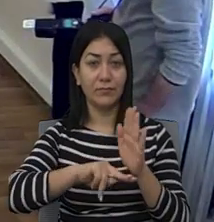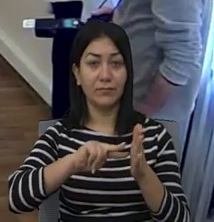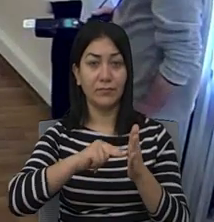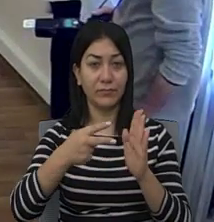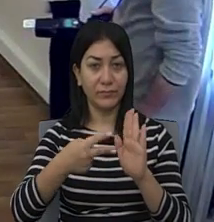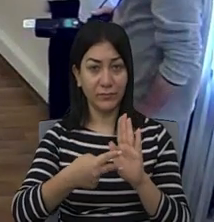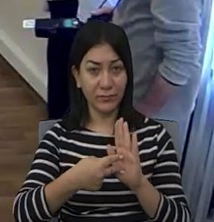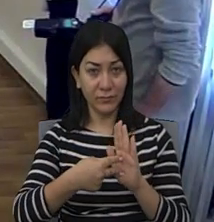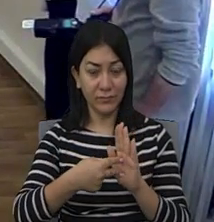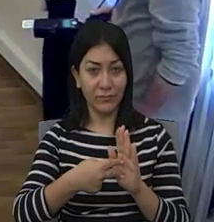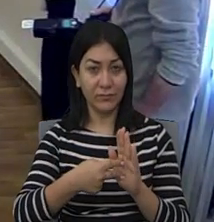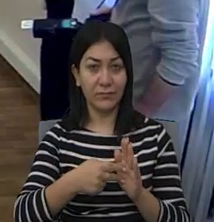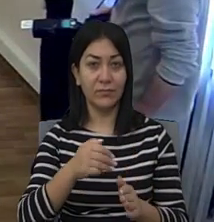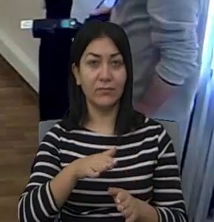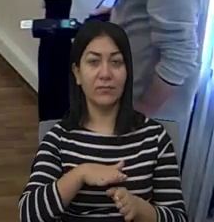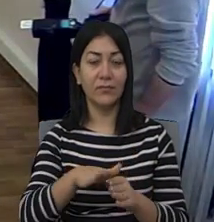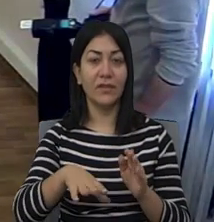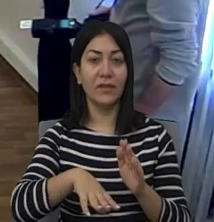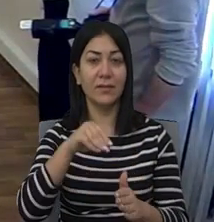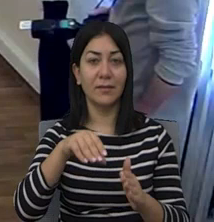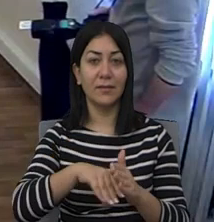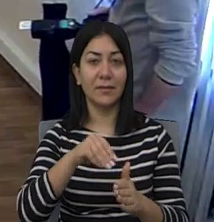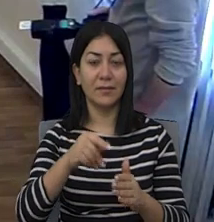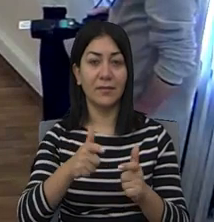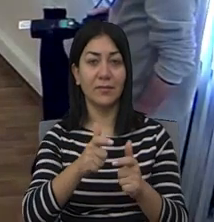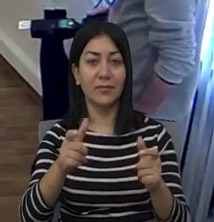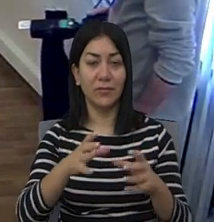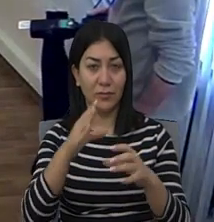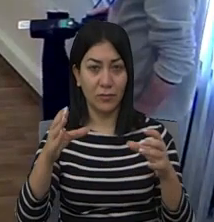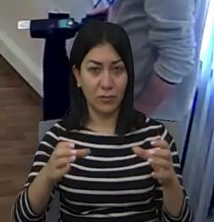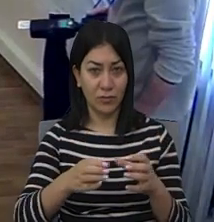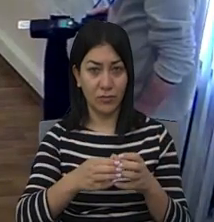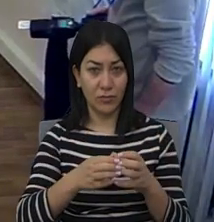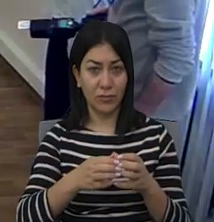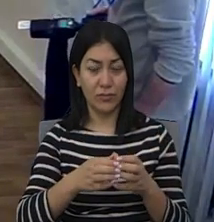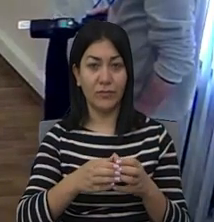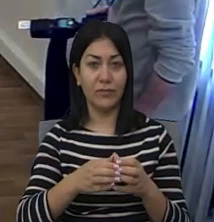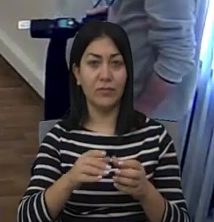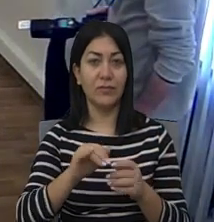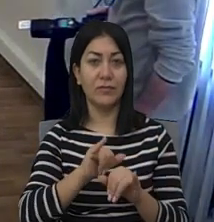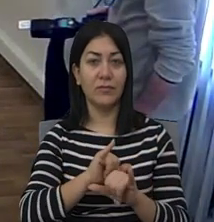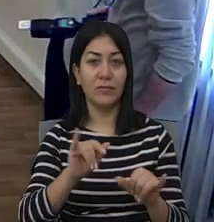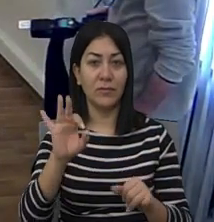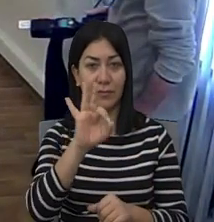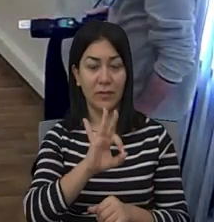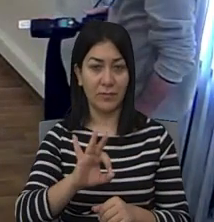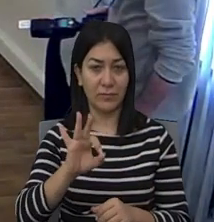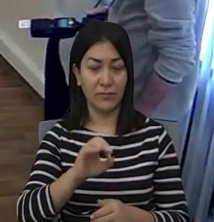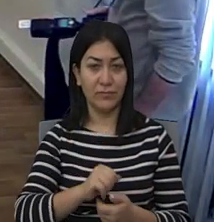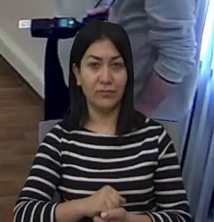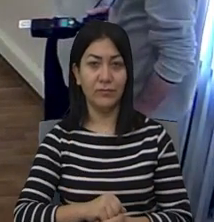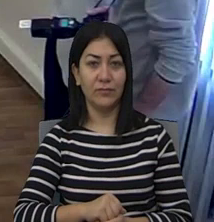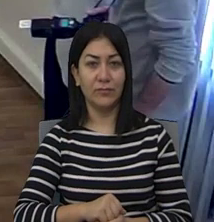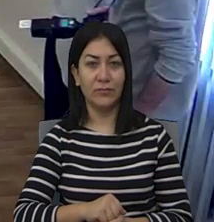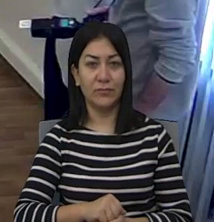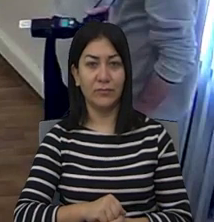on improving Central Electoral Commission's capacities in cybersecurity, increasing civil society